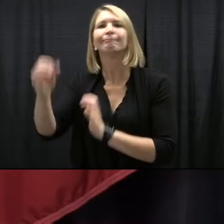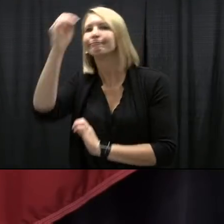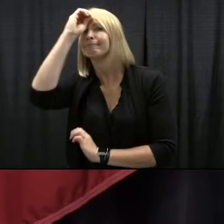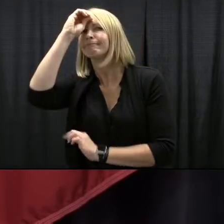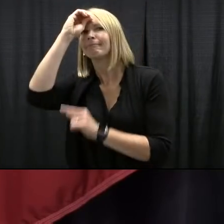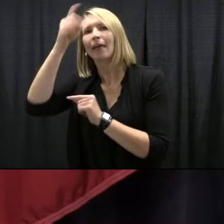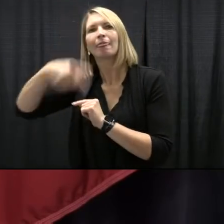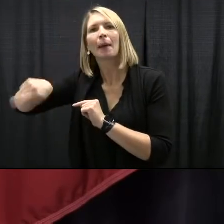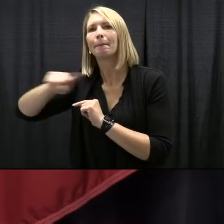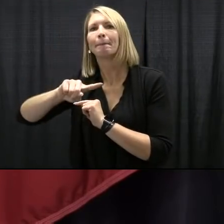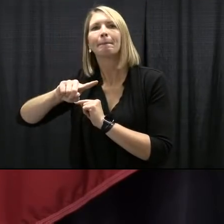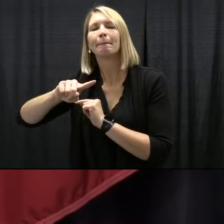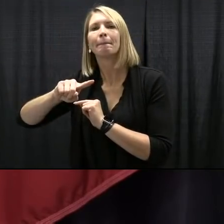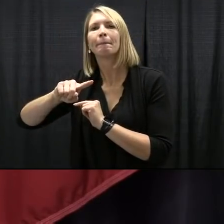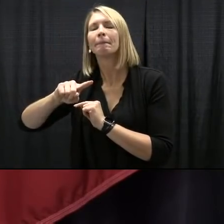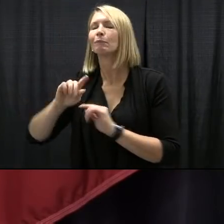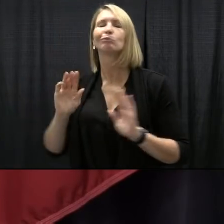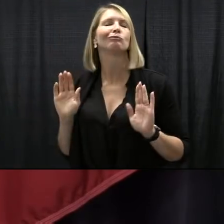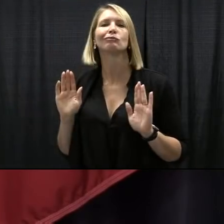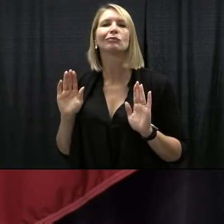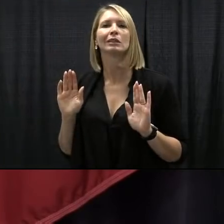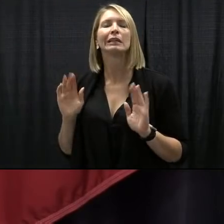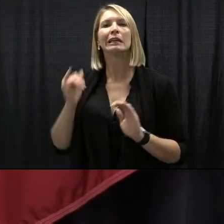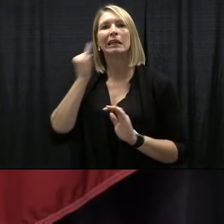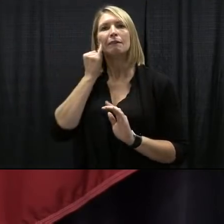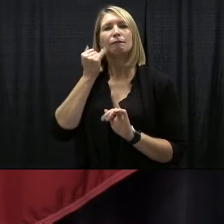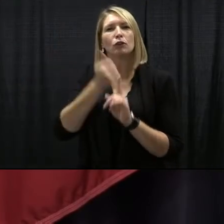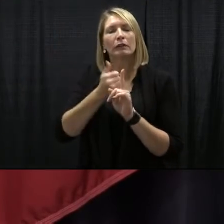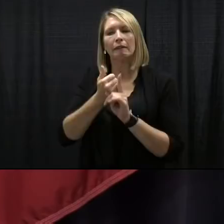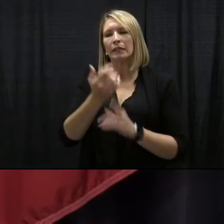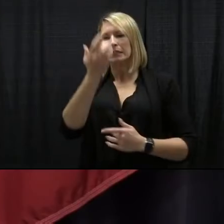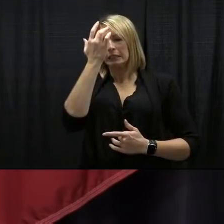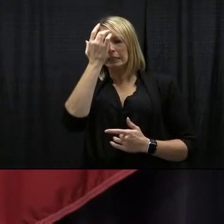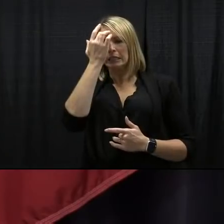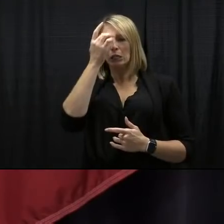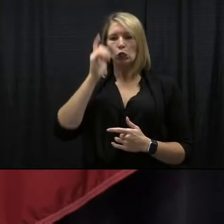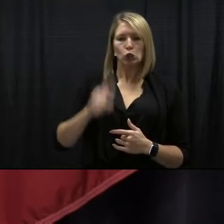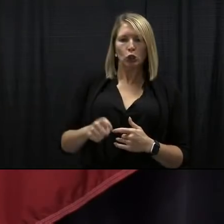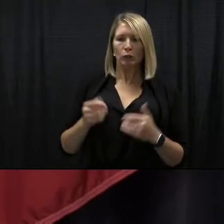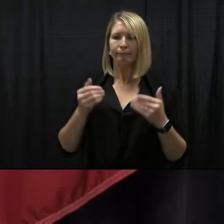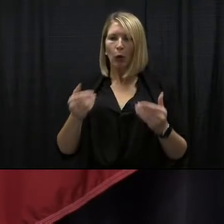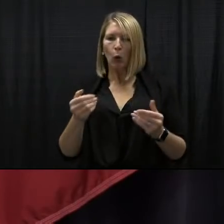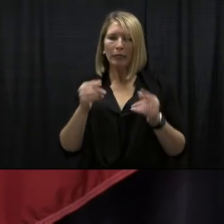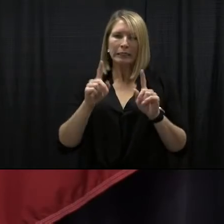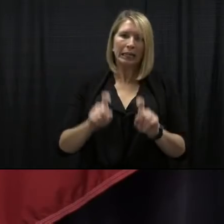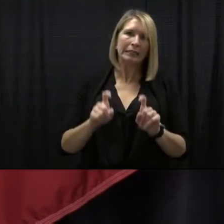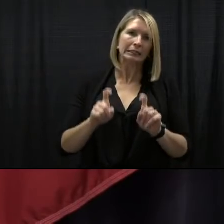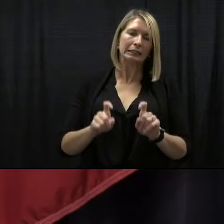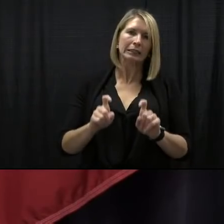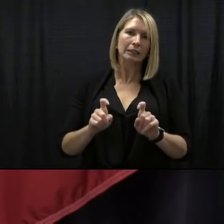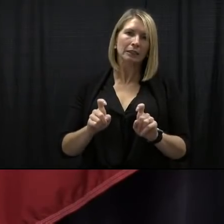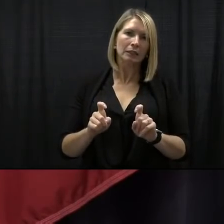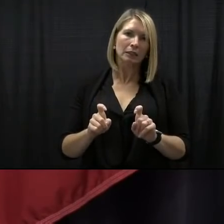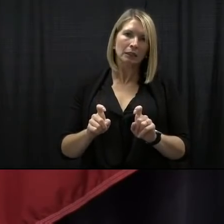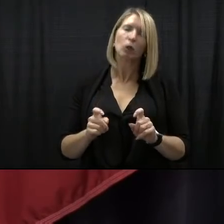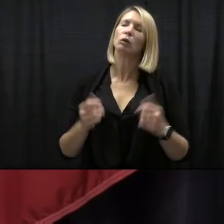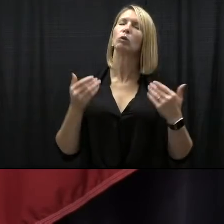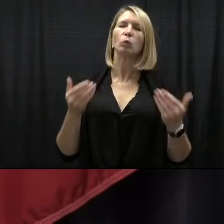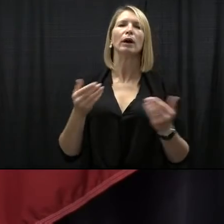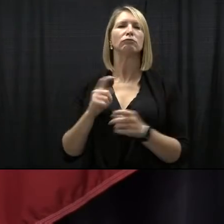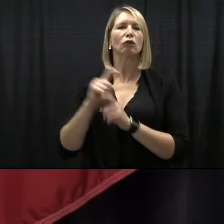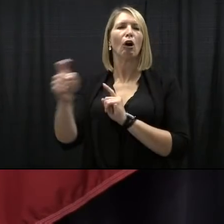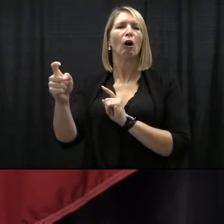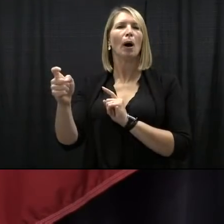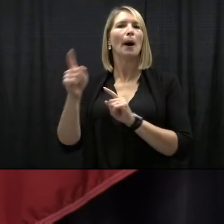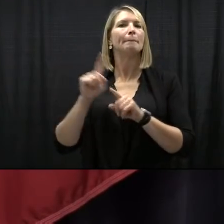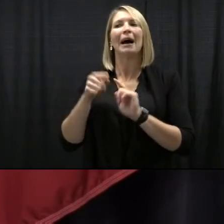clinical symptoms that you are concerned about, then certainly call 811, but 811 does not have the ability to book a test,